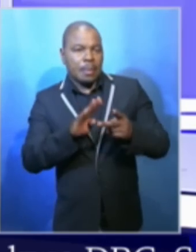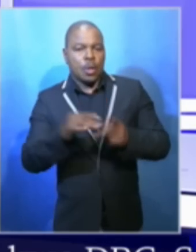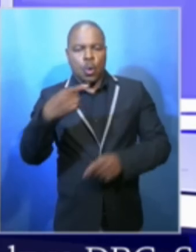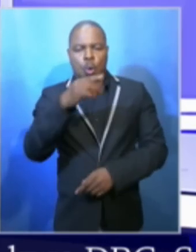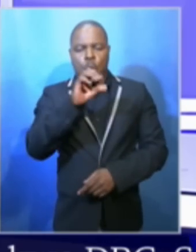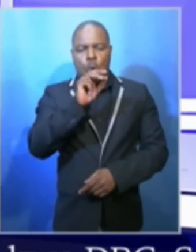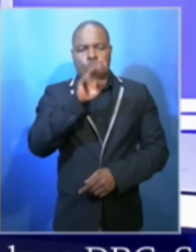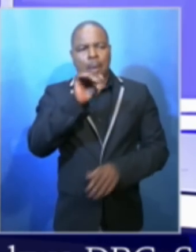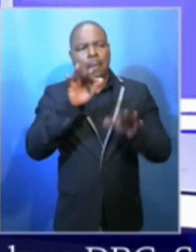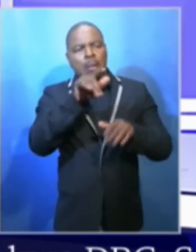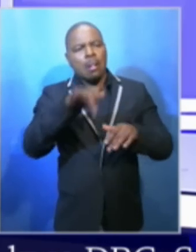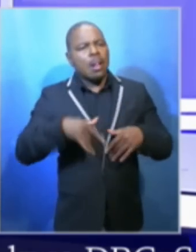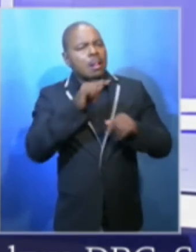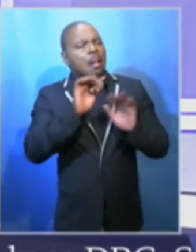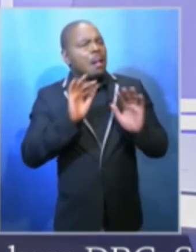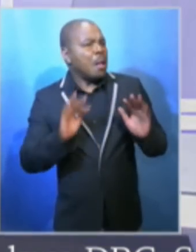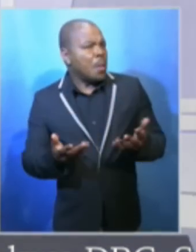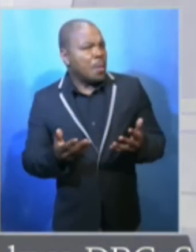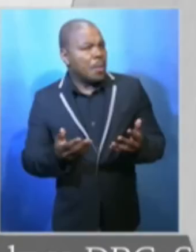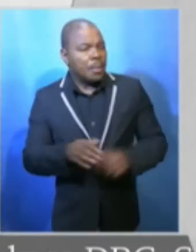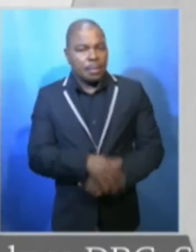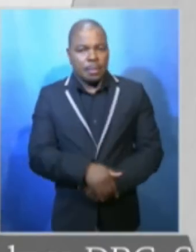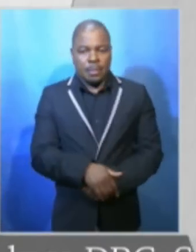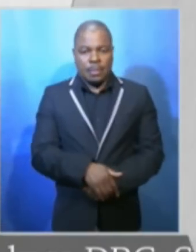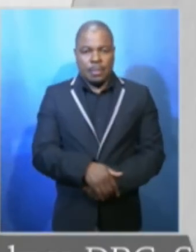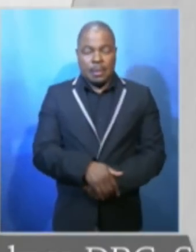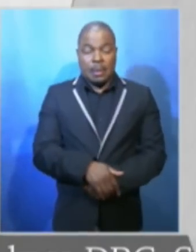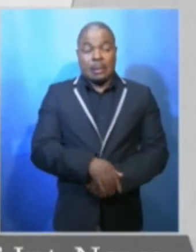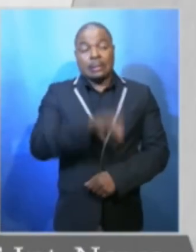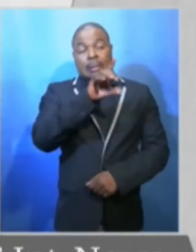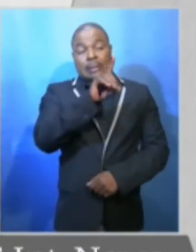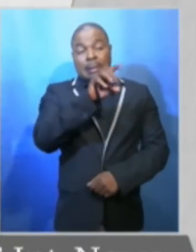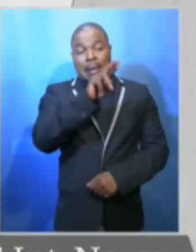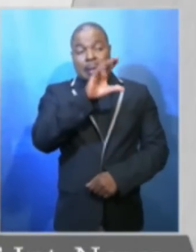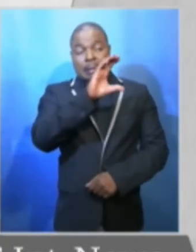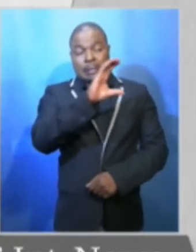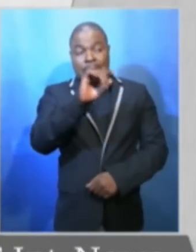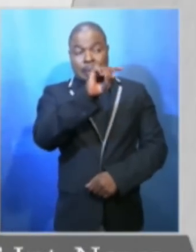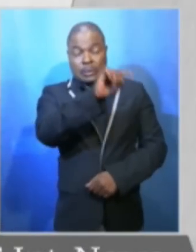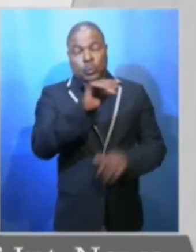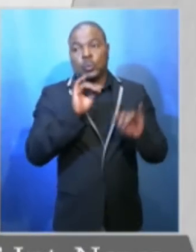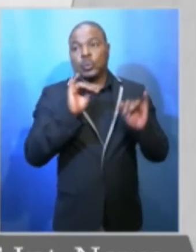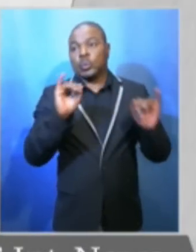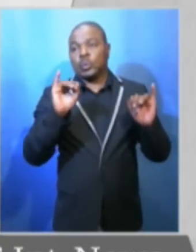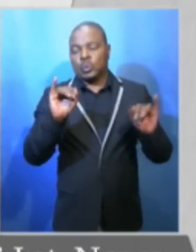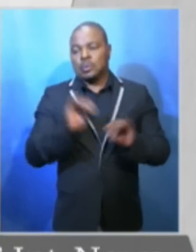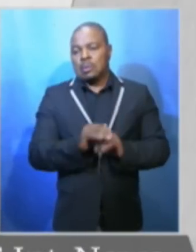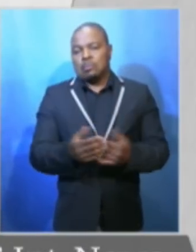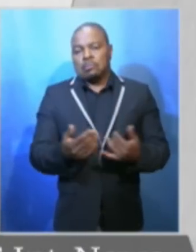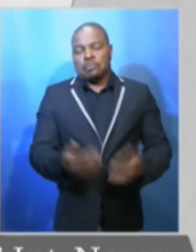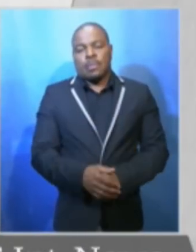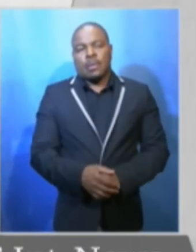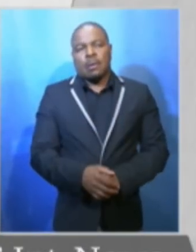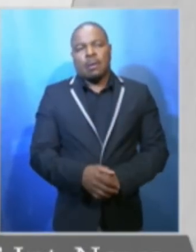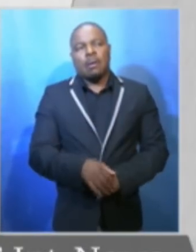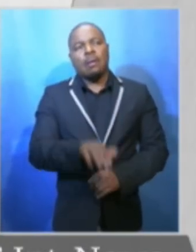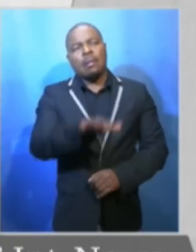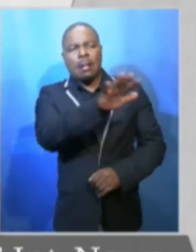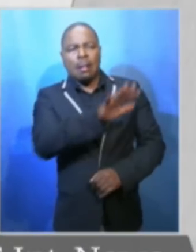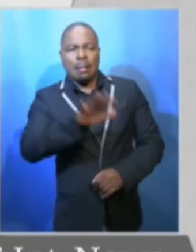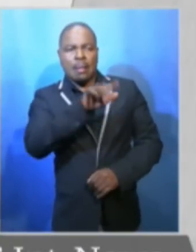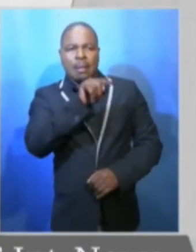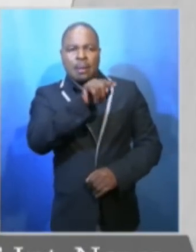ano? Go tsitsipane DRC nakong e fetileng ne re shebane le sebaka sena se bitswang ka gore